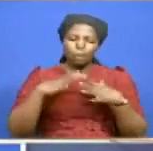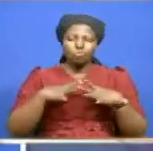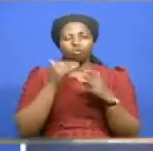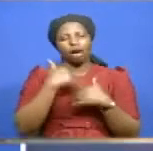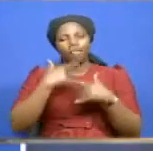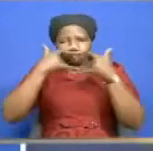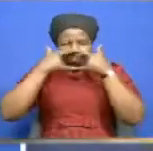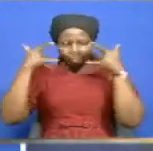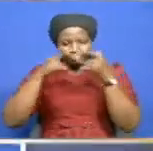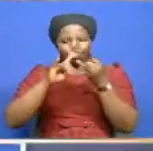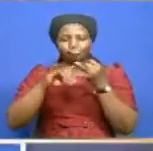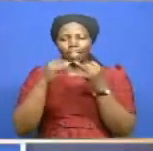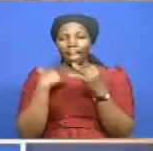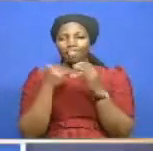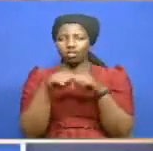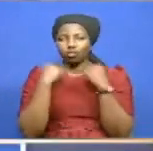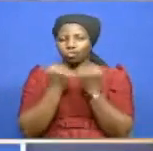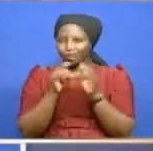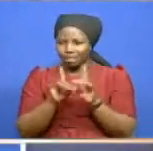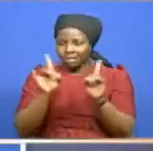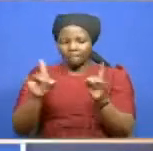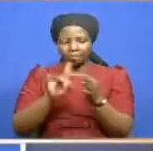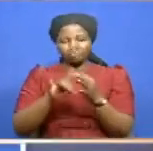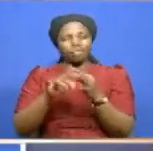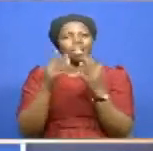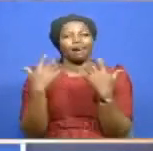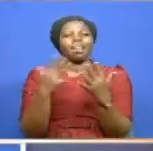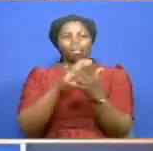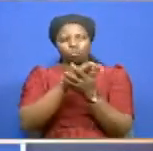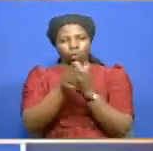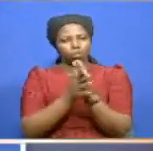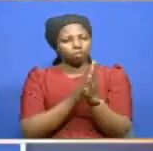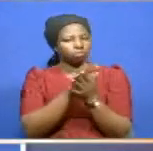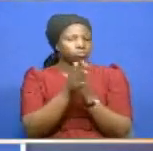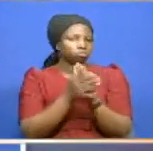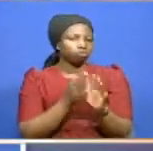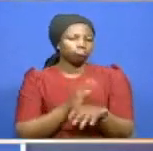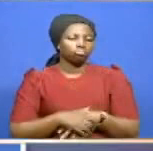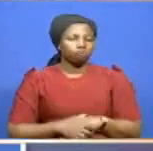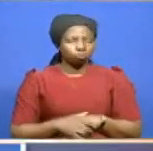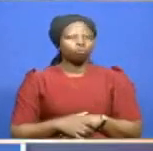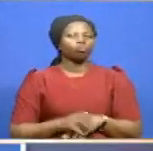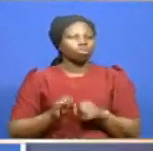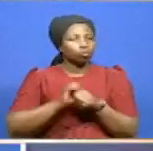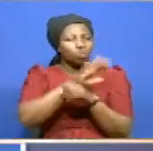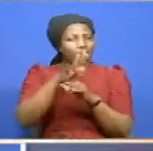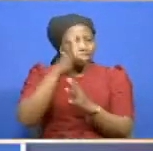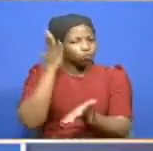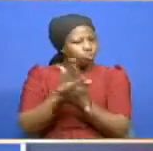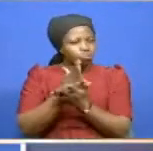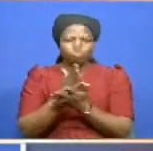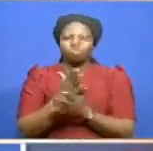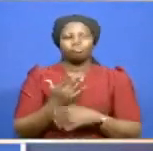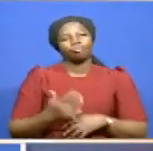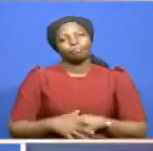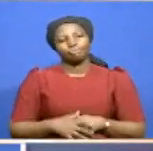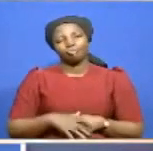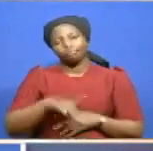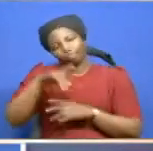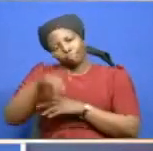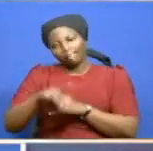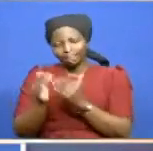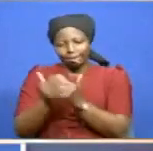distancing and wash their hands. Corona is real and we better start taking care of ourselves, because if you want to